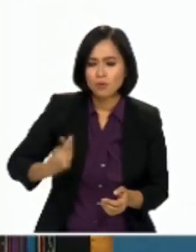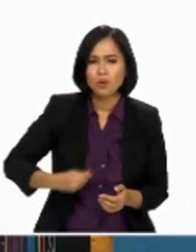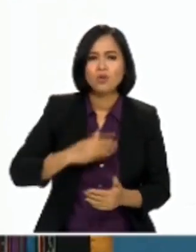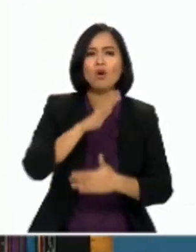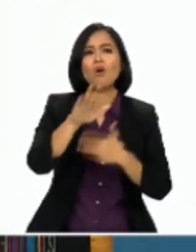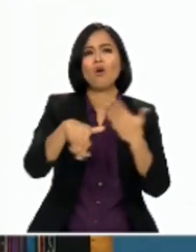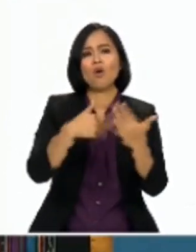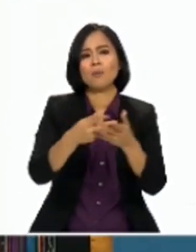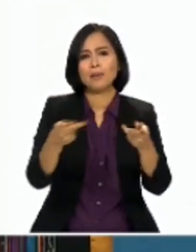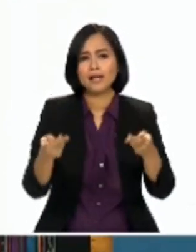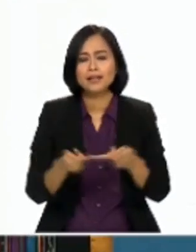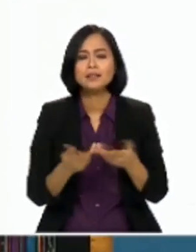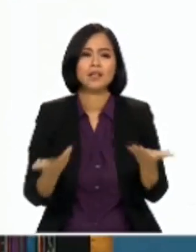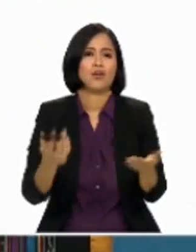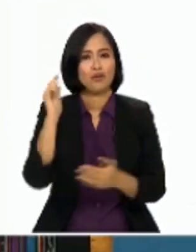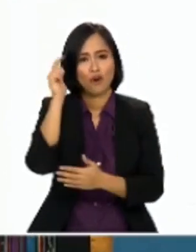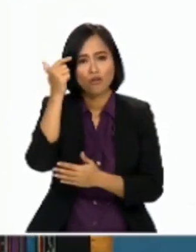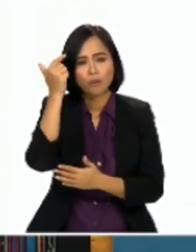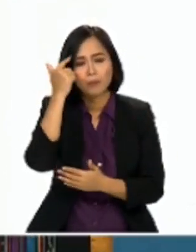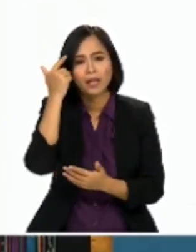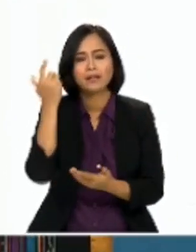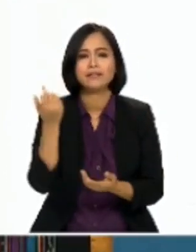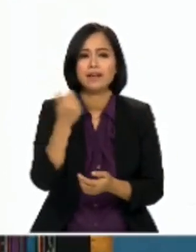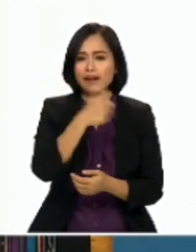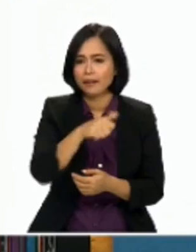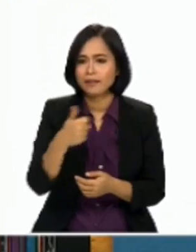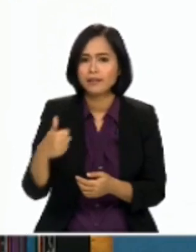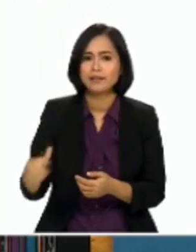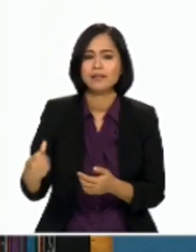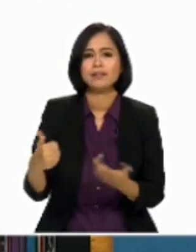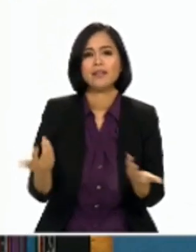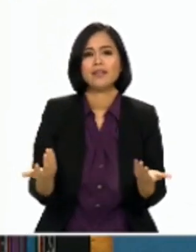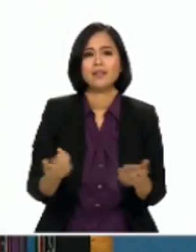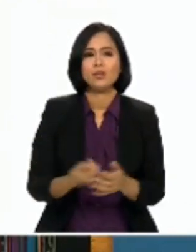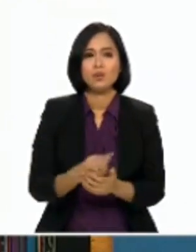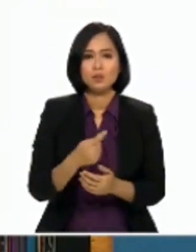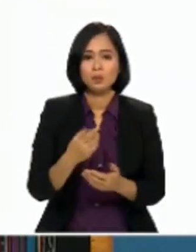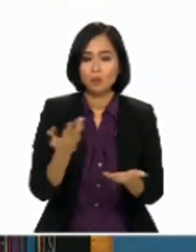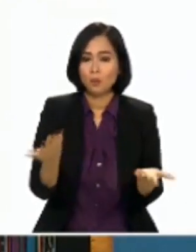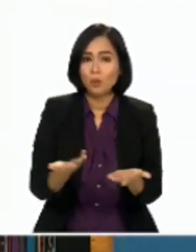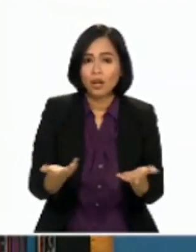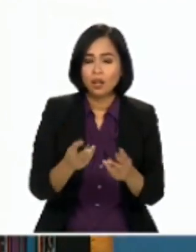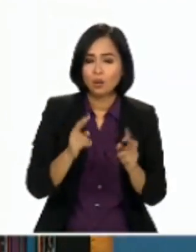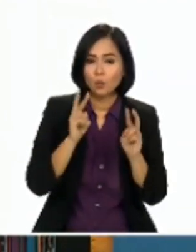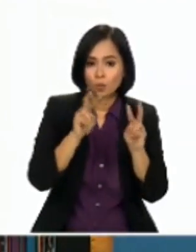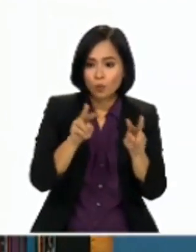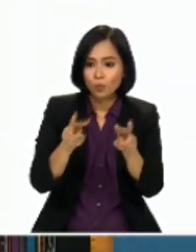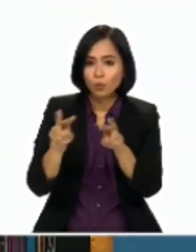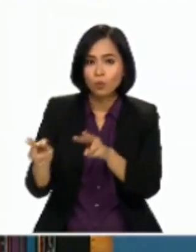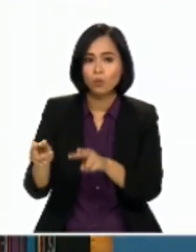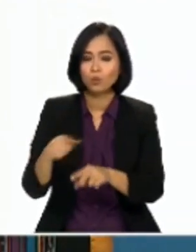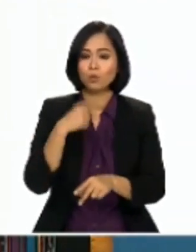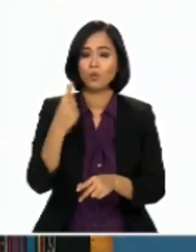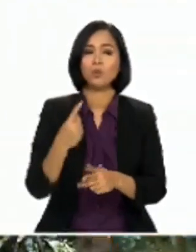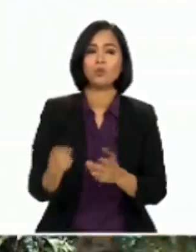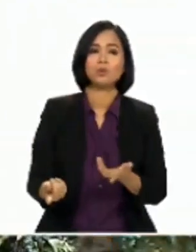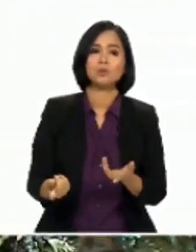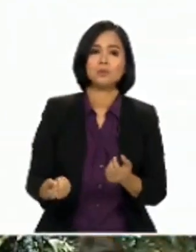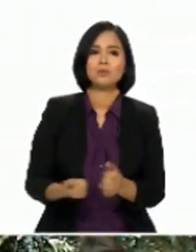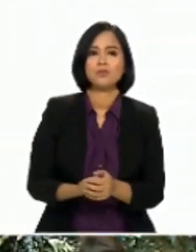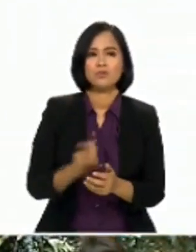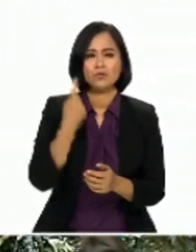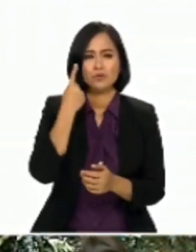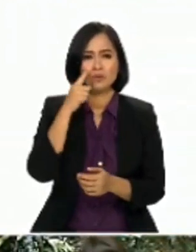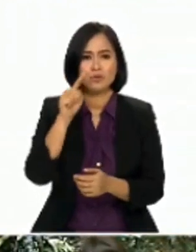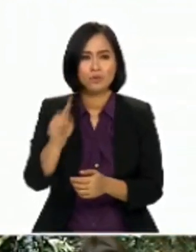in government when every malefactor watching his cohorts back in